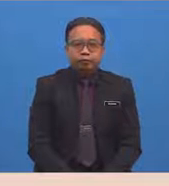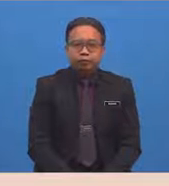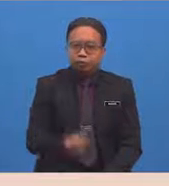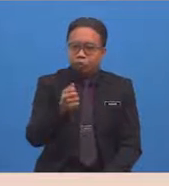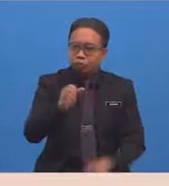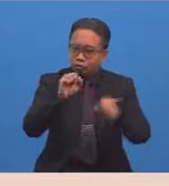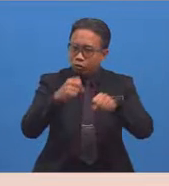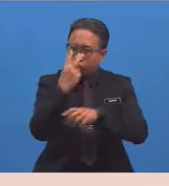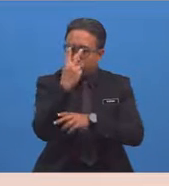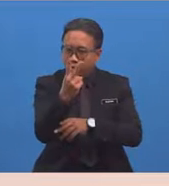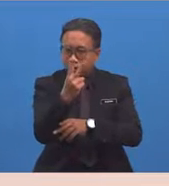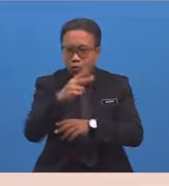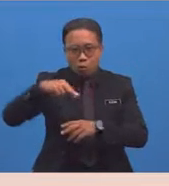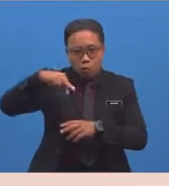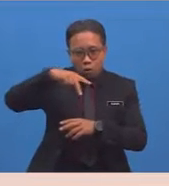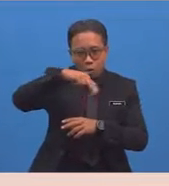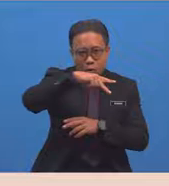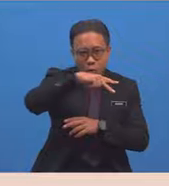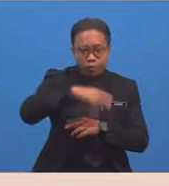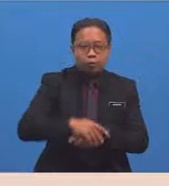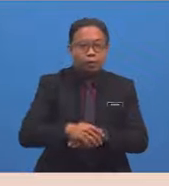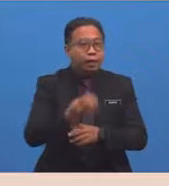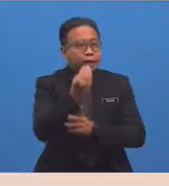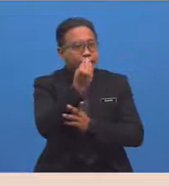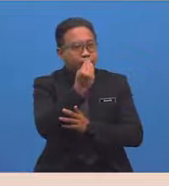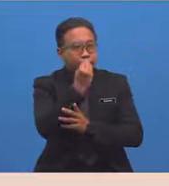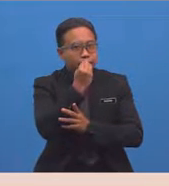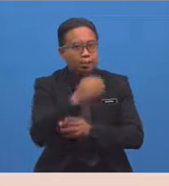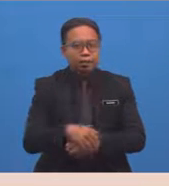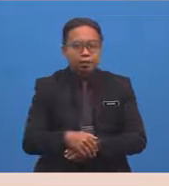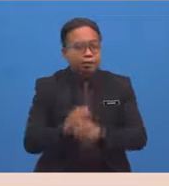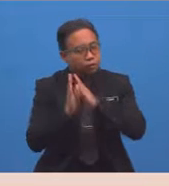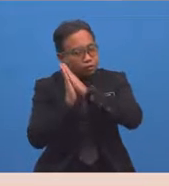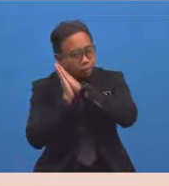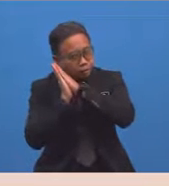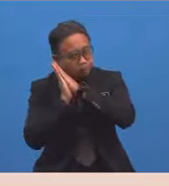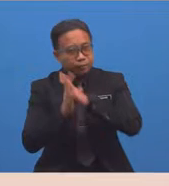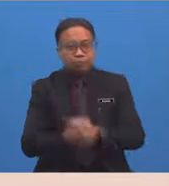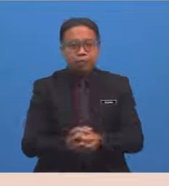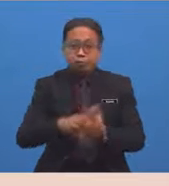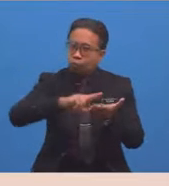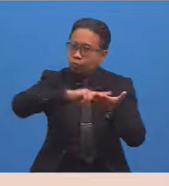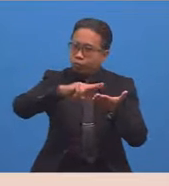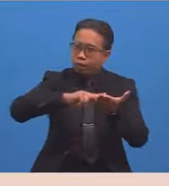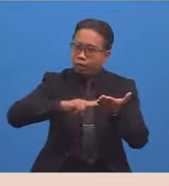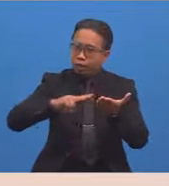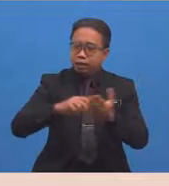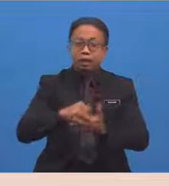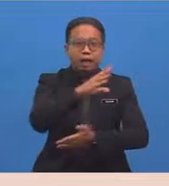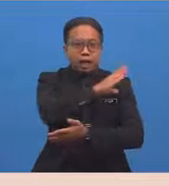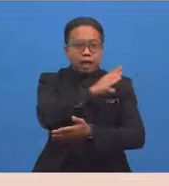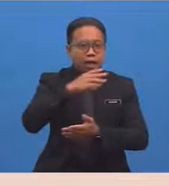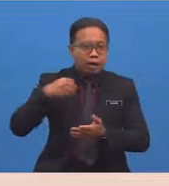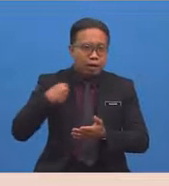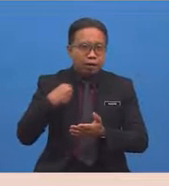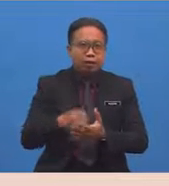You could see that they walk, they were eating, they sleep, they read, and